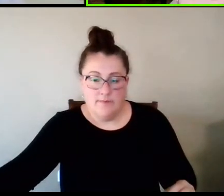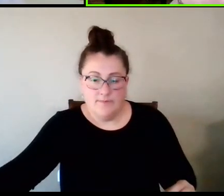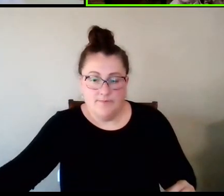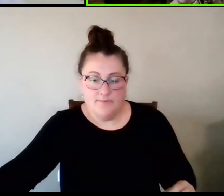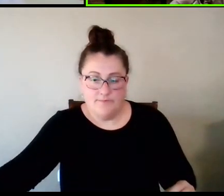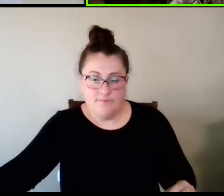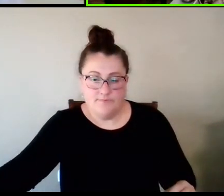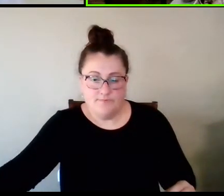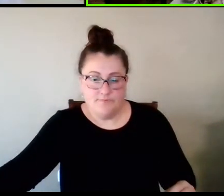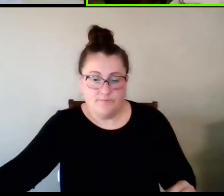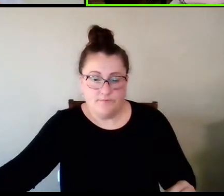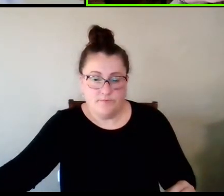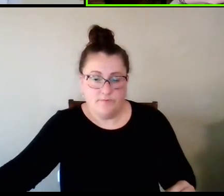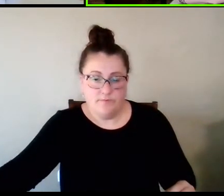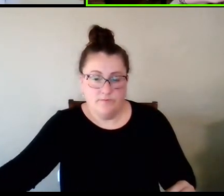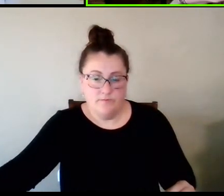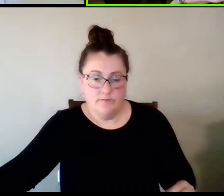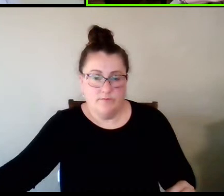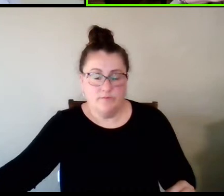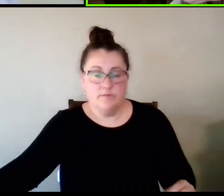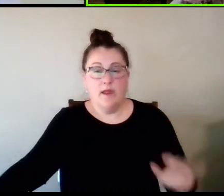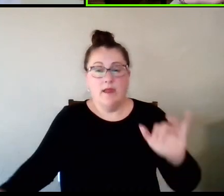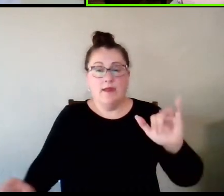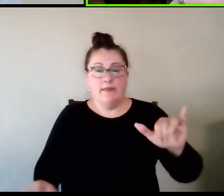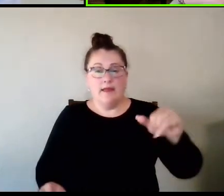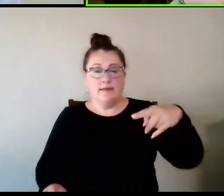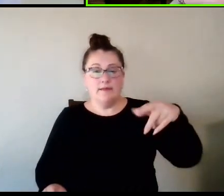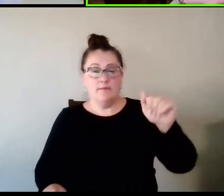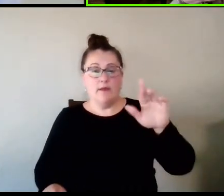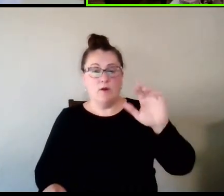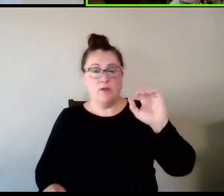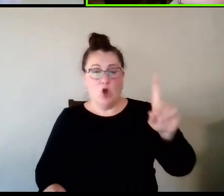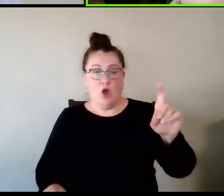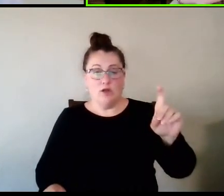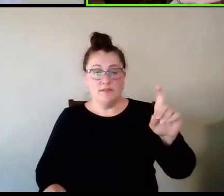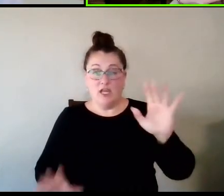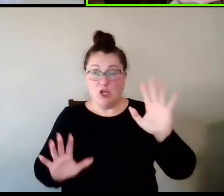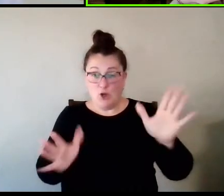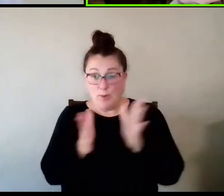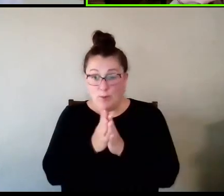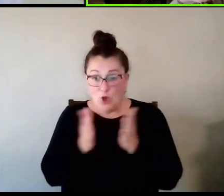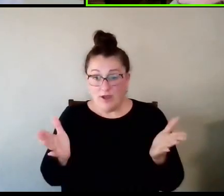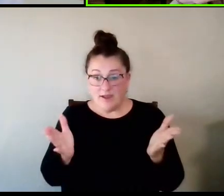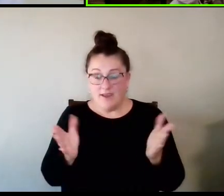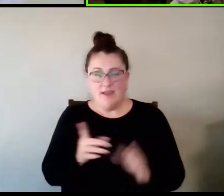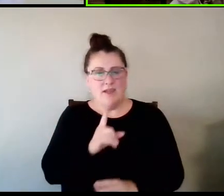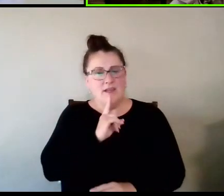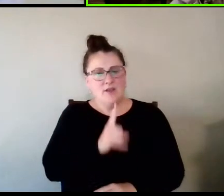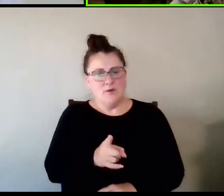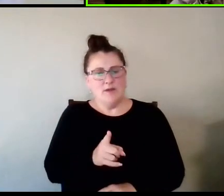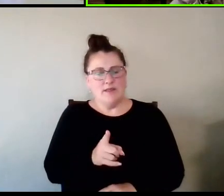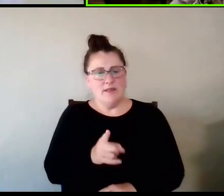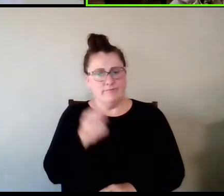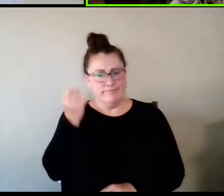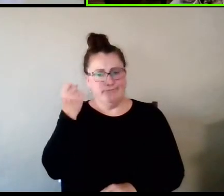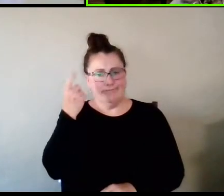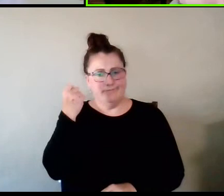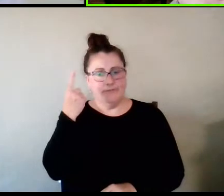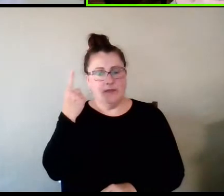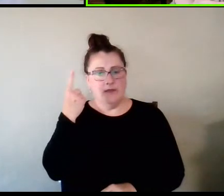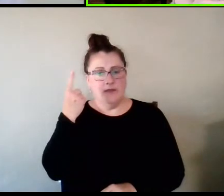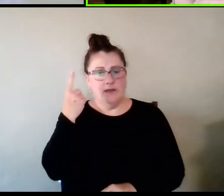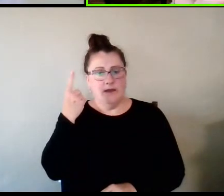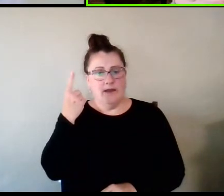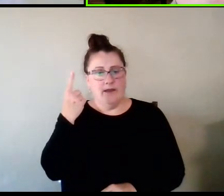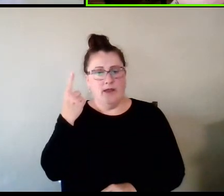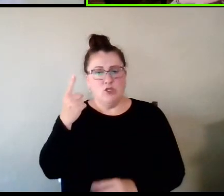And that's kind of the paradox in so much of your book, that really in order to